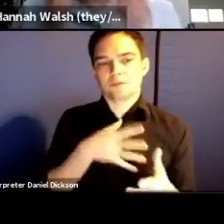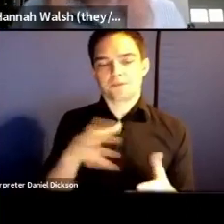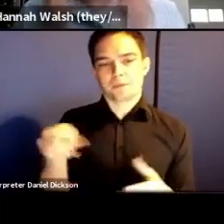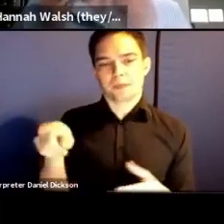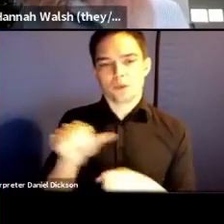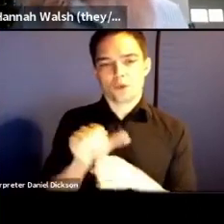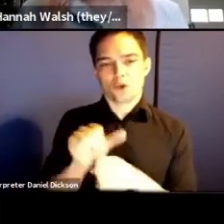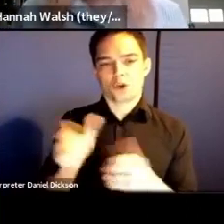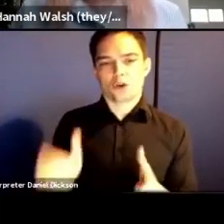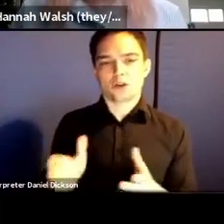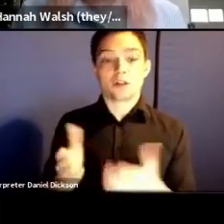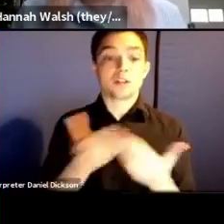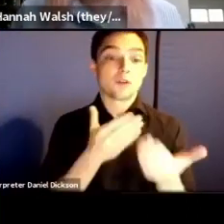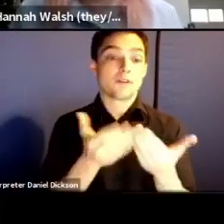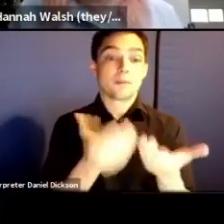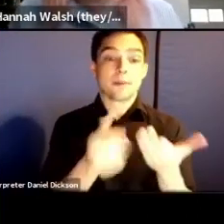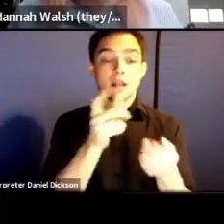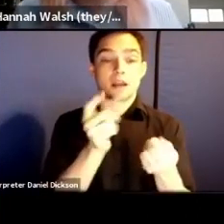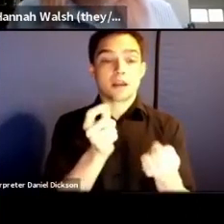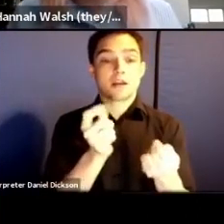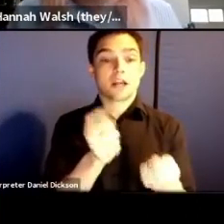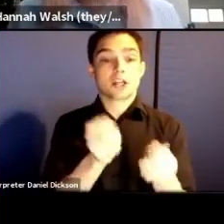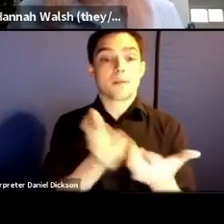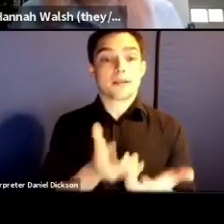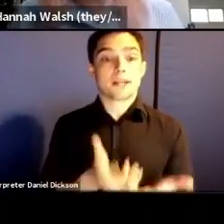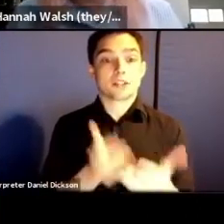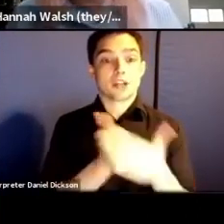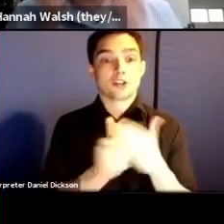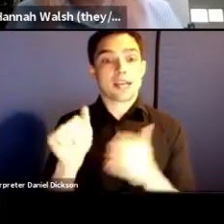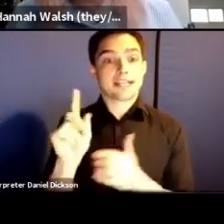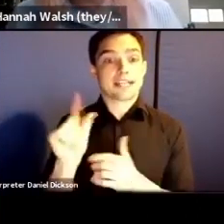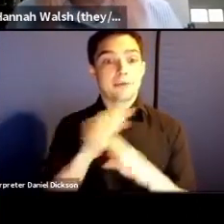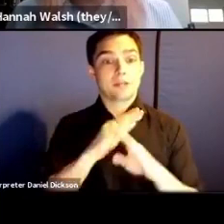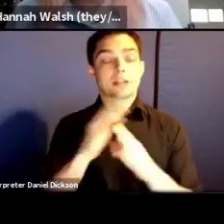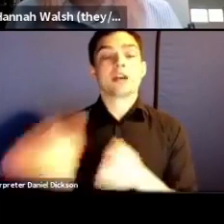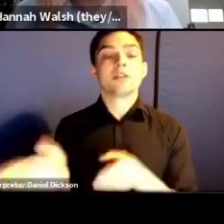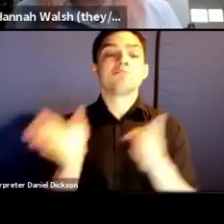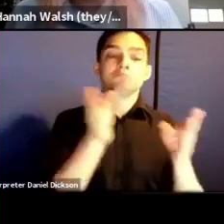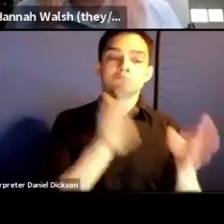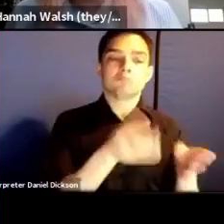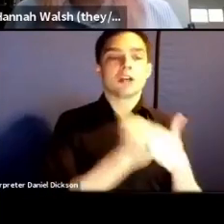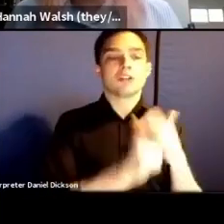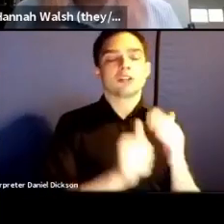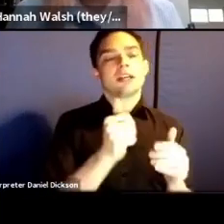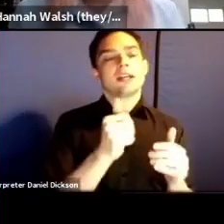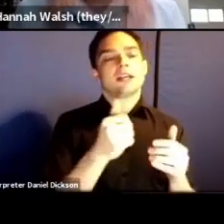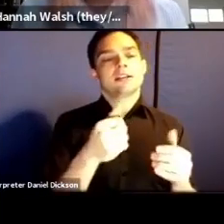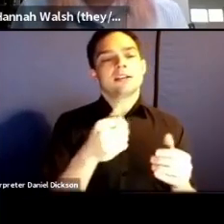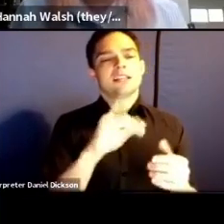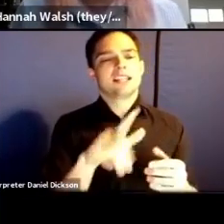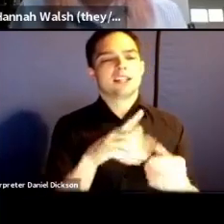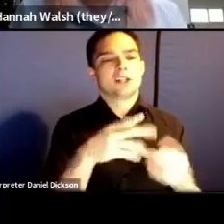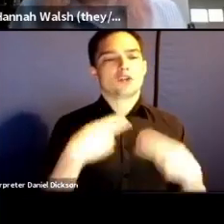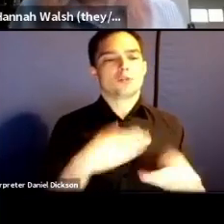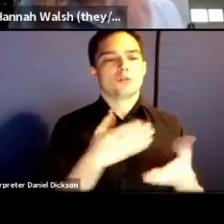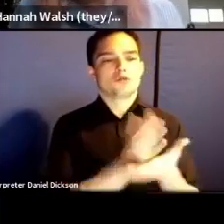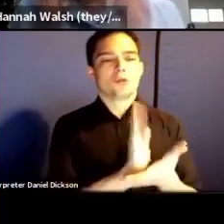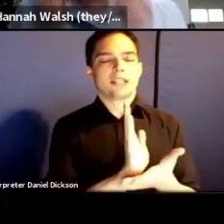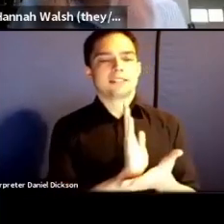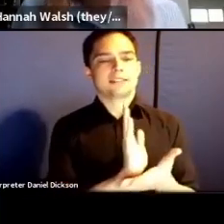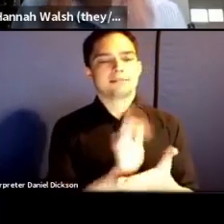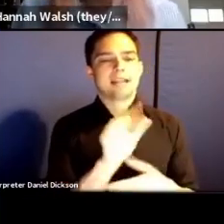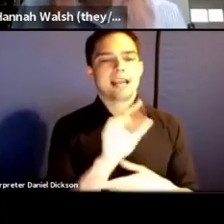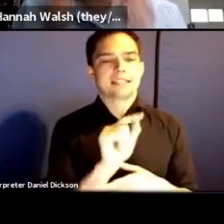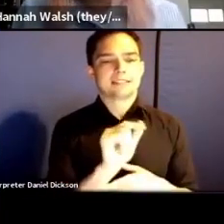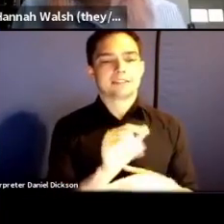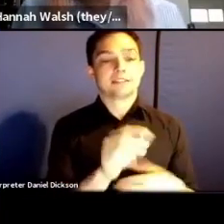get those accommodation rights under the ADA, you might still get them under the Illinois Human Rights Act. Another example would